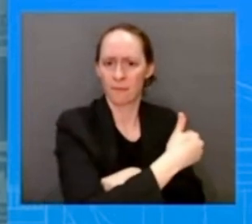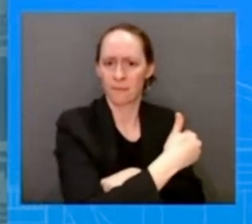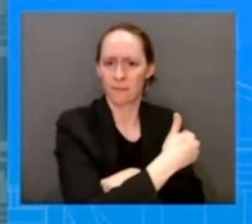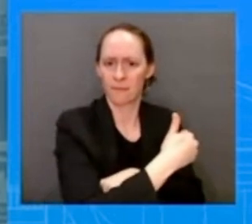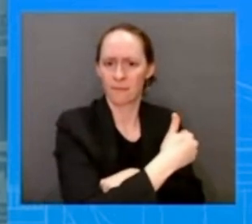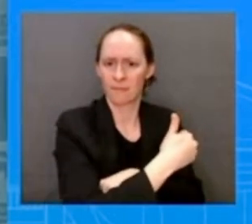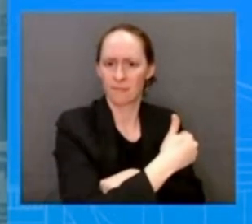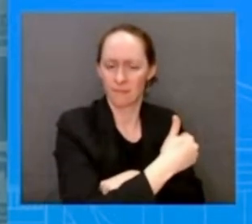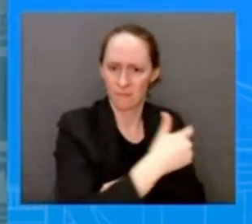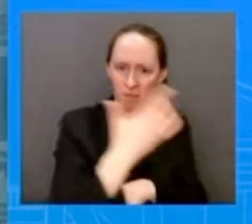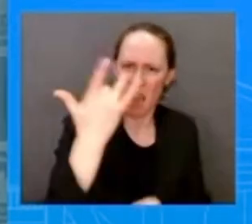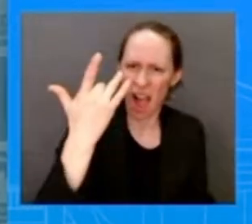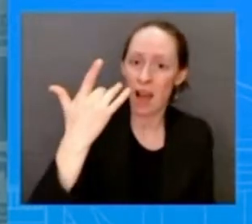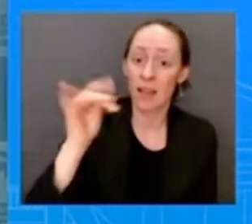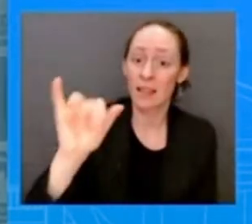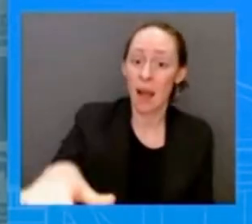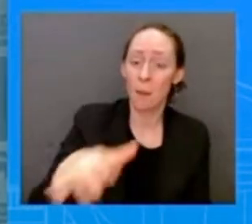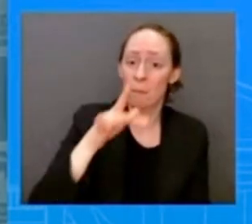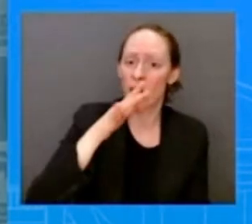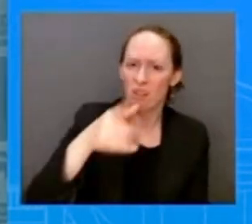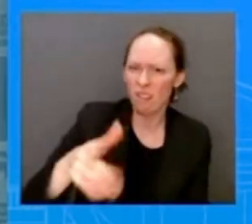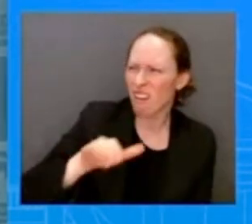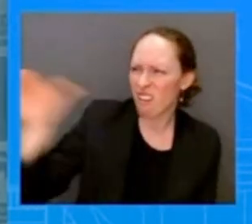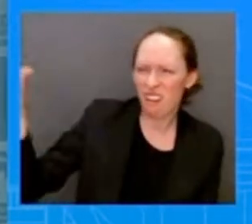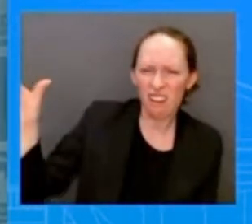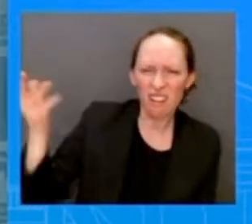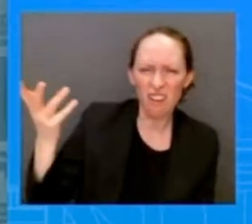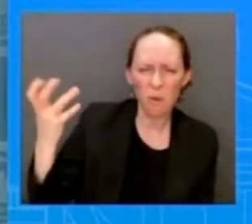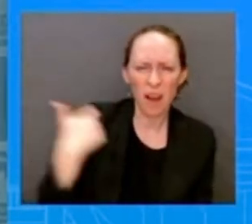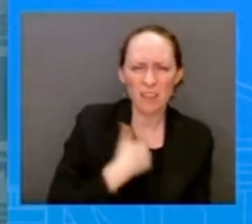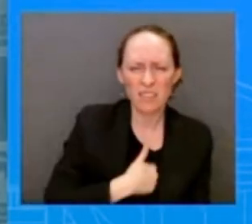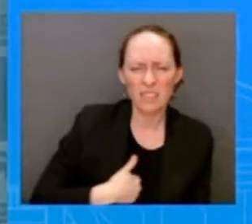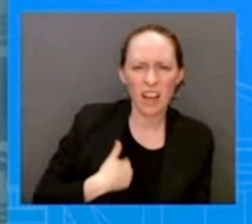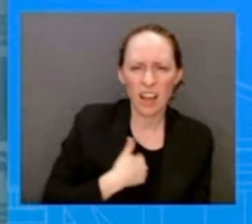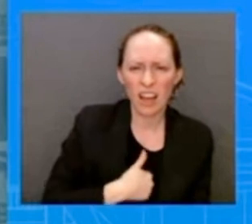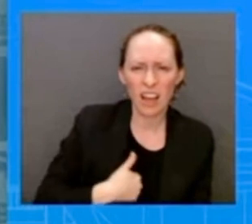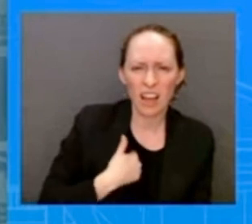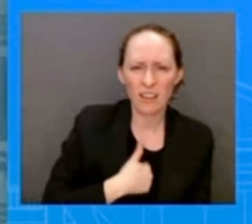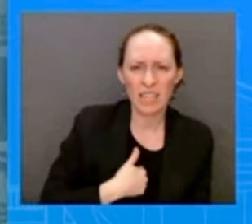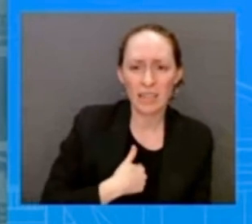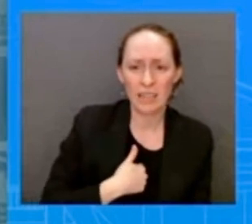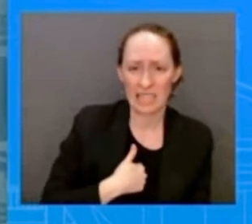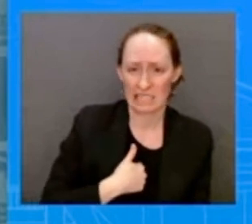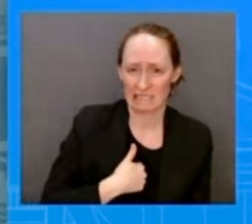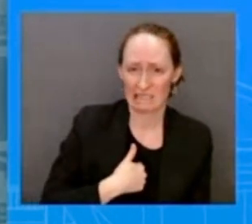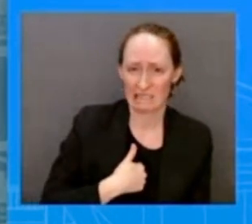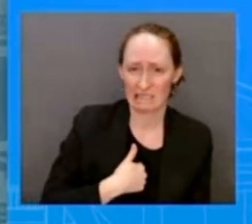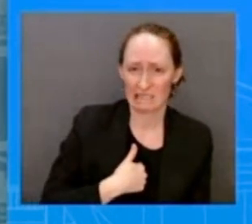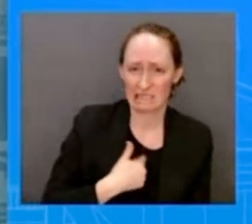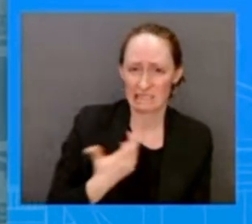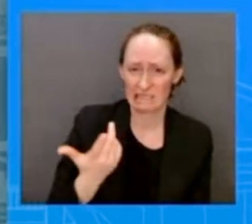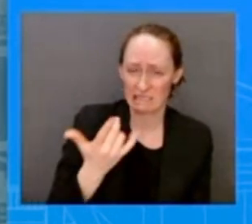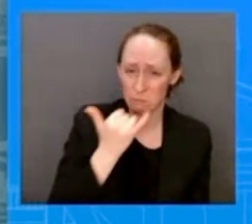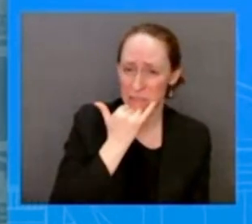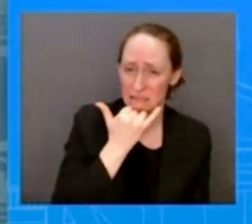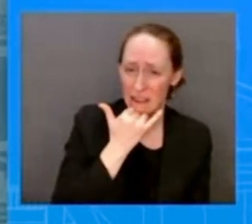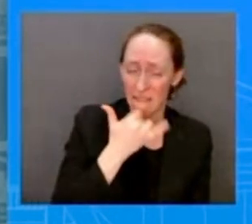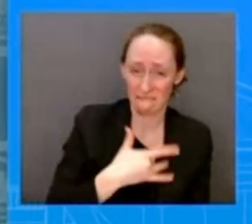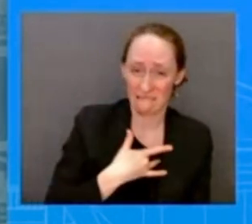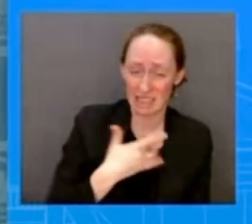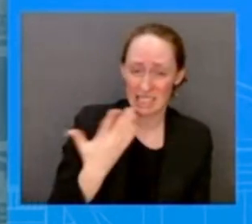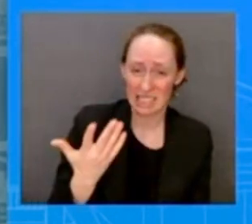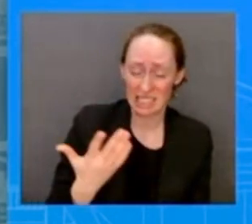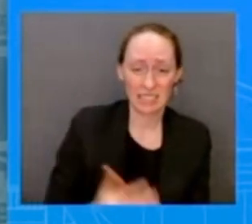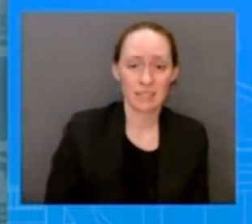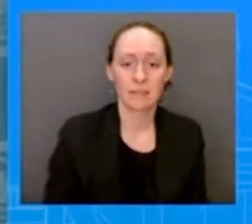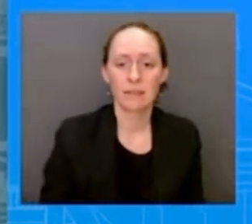American people knows who he is fundamentally because he's been around for some time, and they have watched him go through grief. They have